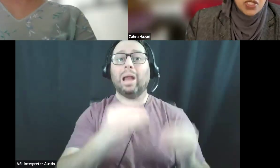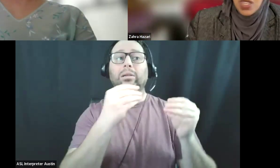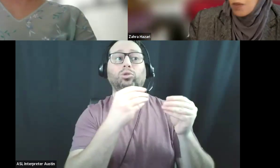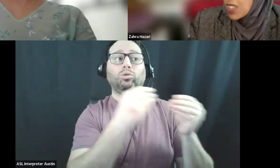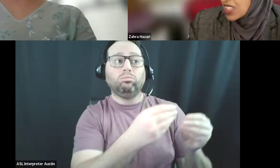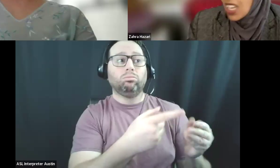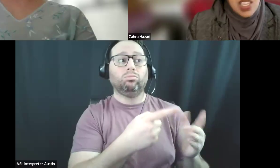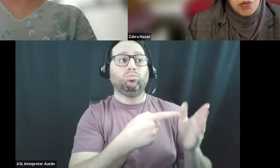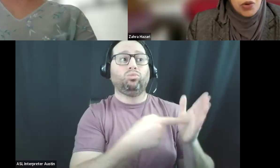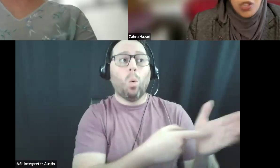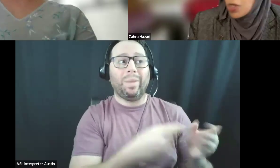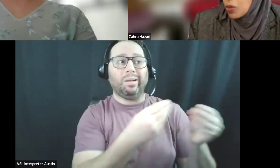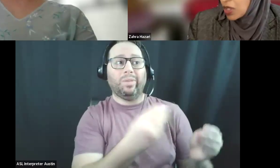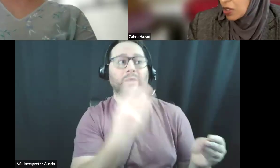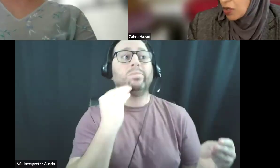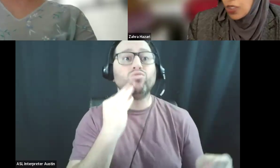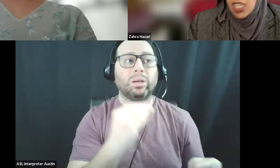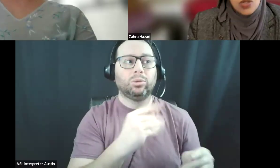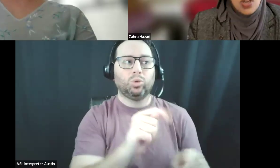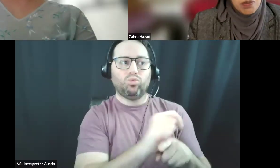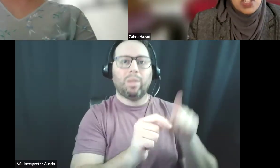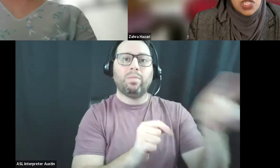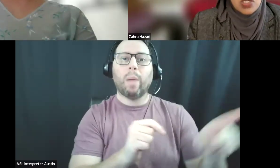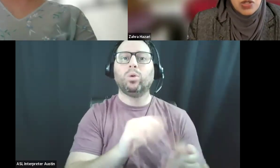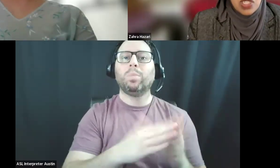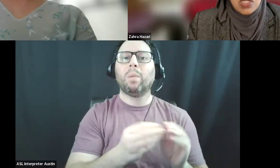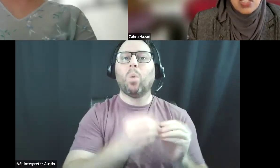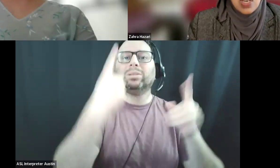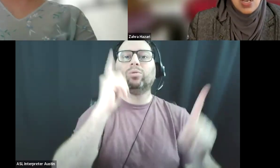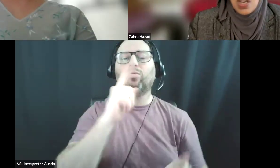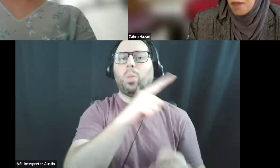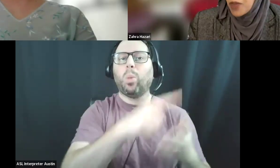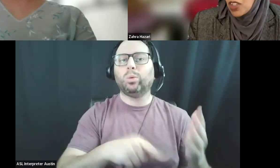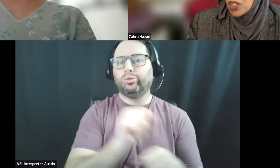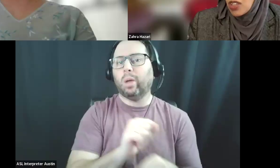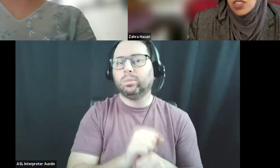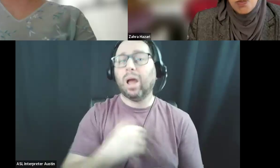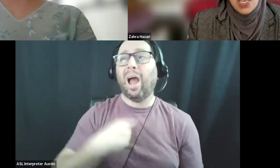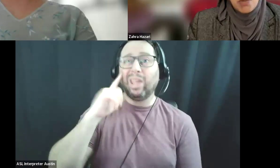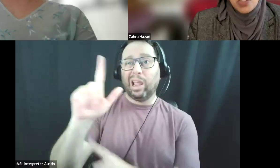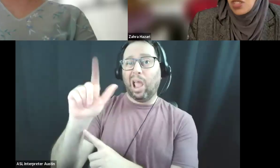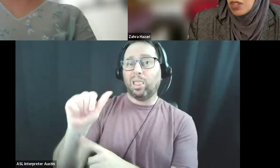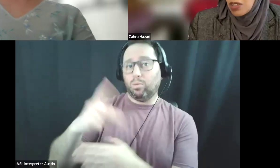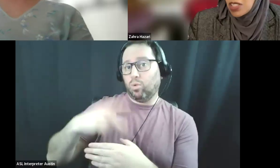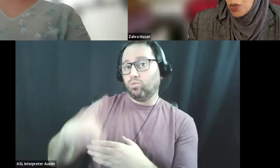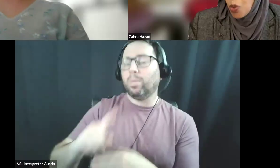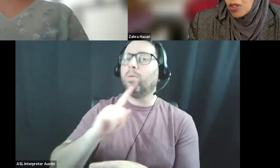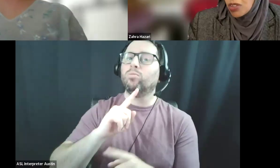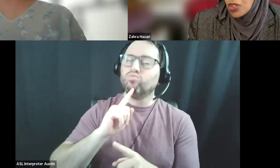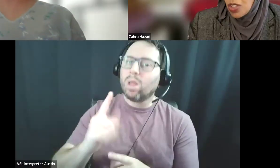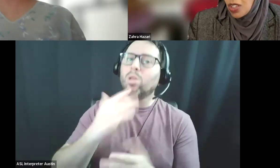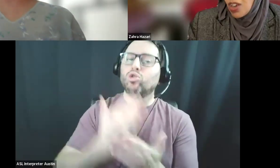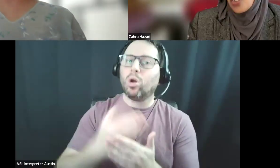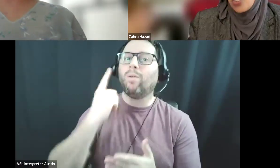step into it. I mean, I think the LA program is really good for that too, helping train students to be able to